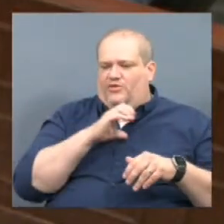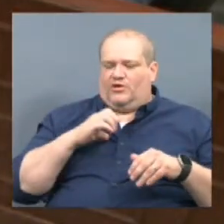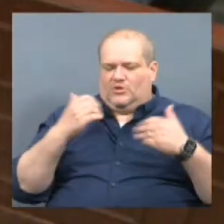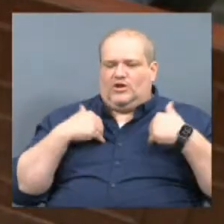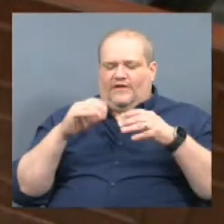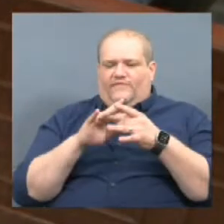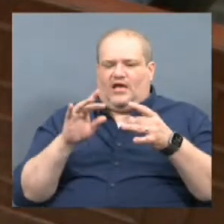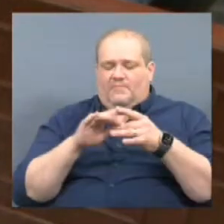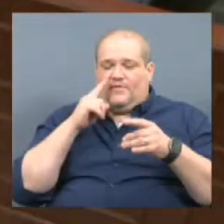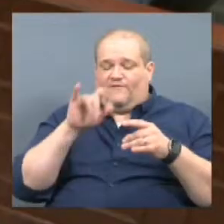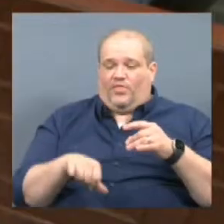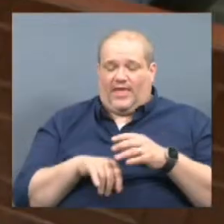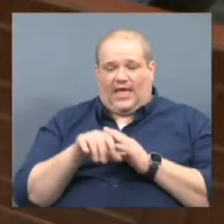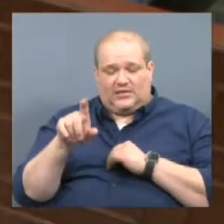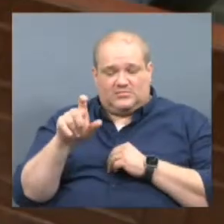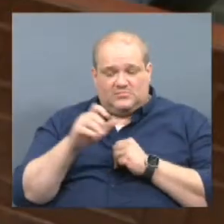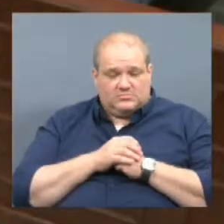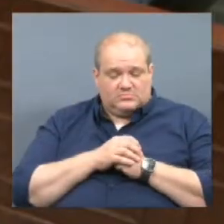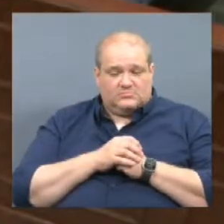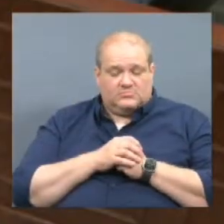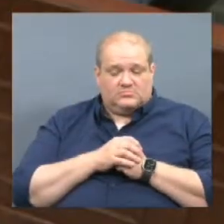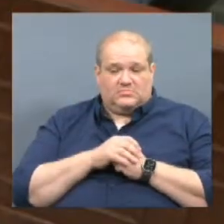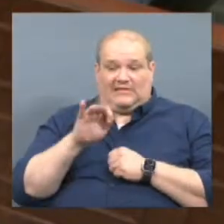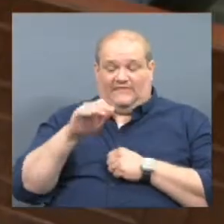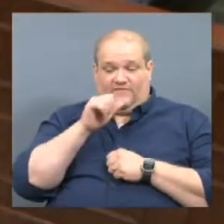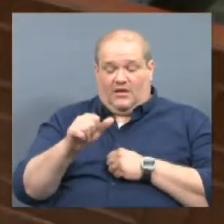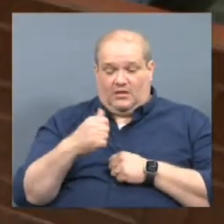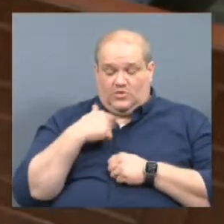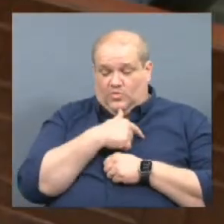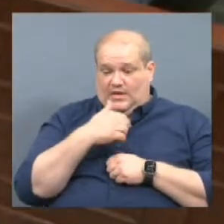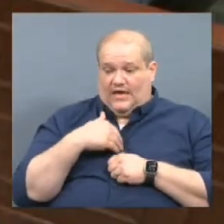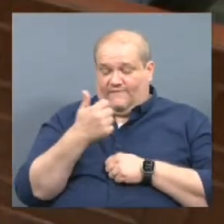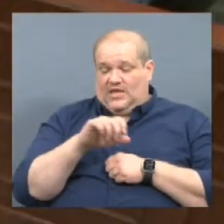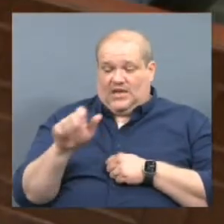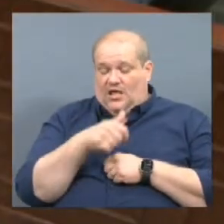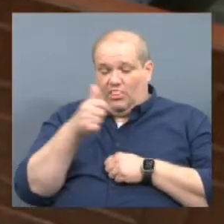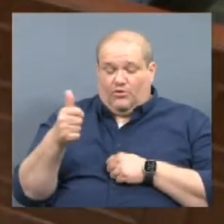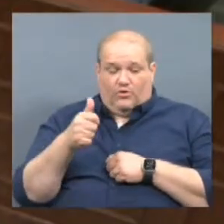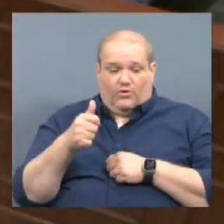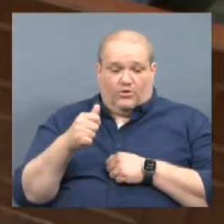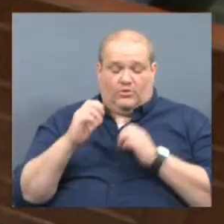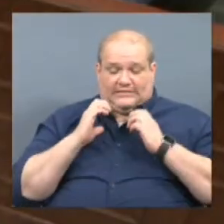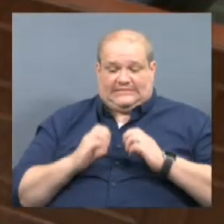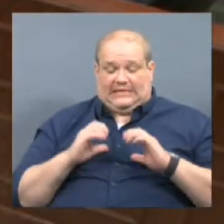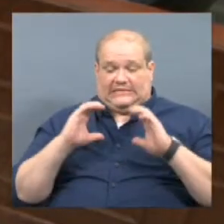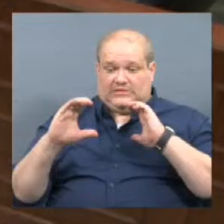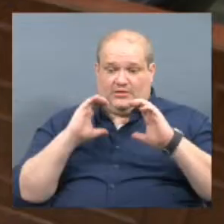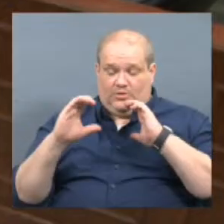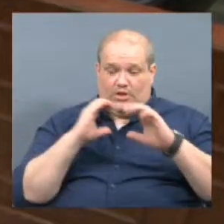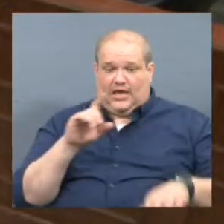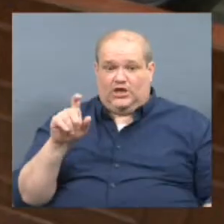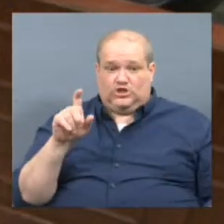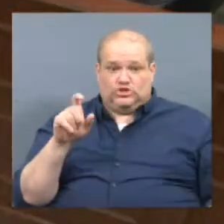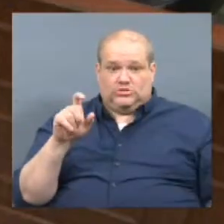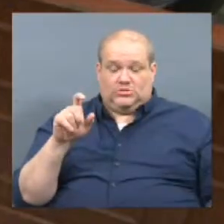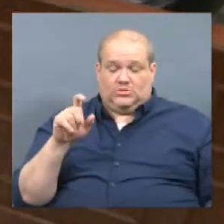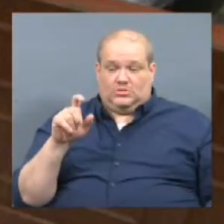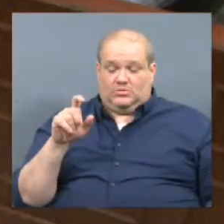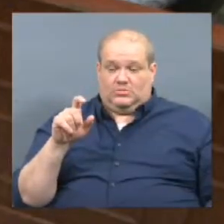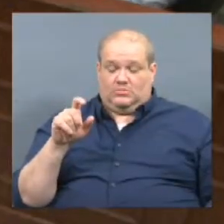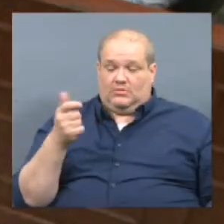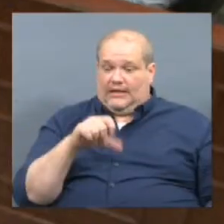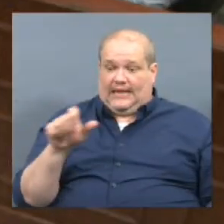comments for that. And if not, do we have any other citizen communication? Or do we have